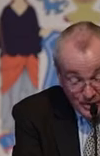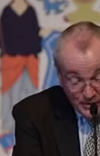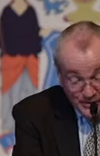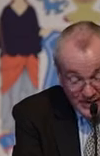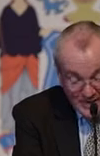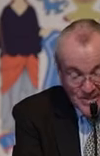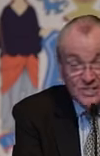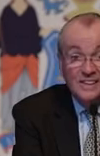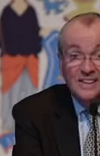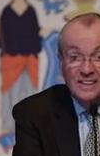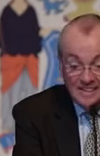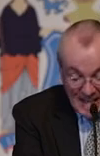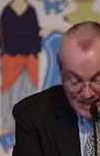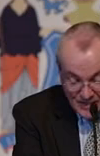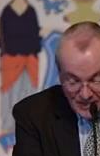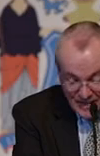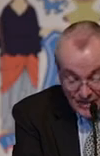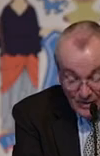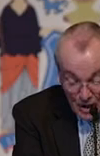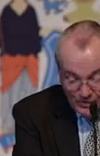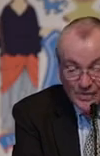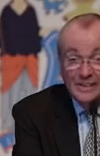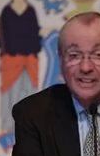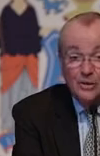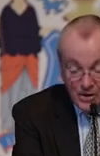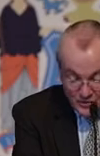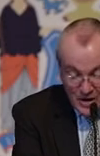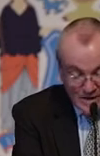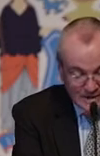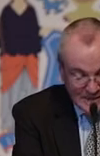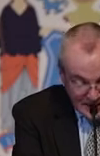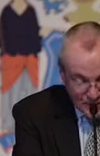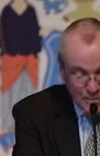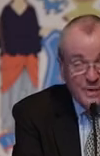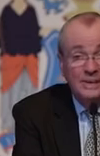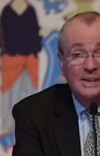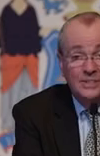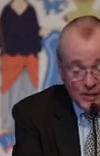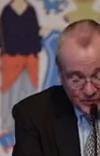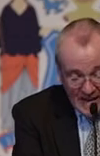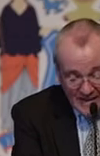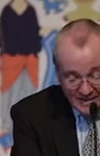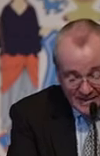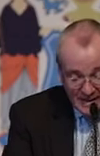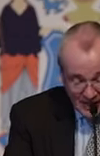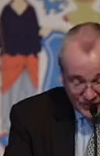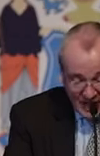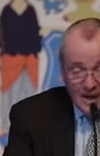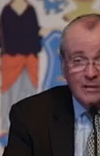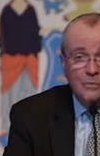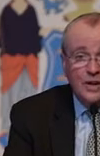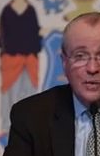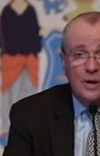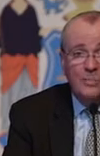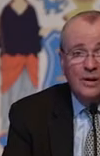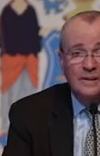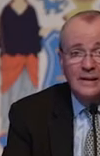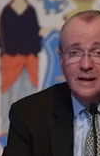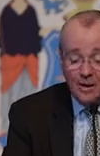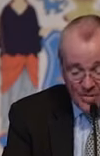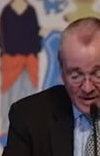Charlie Puth, SZA, Danny DeVito, Halsey, Chris Rock, Kelly Ripa, Chelsea Handler, and